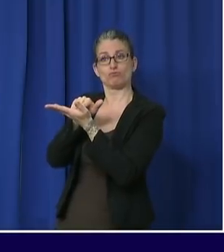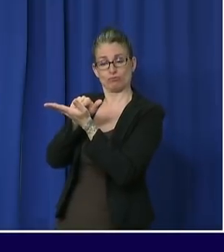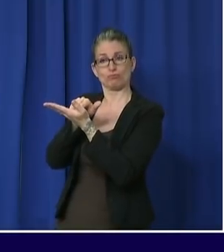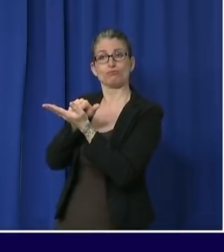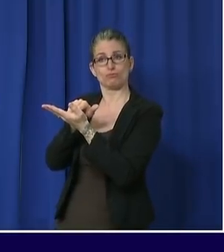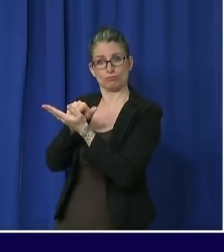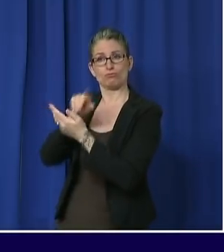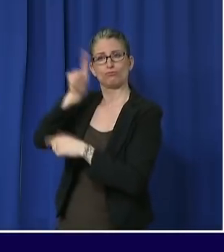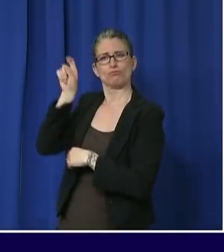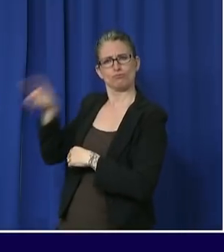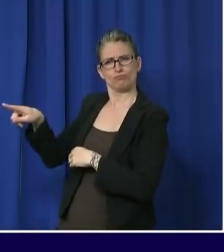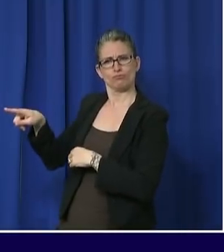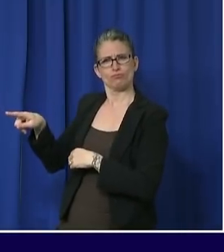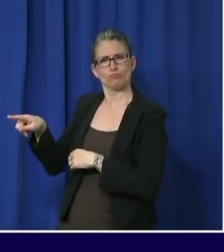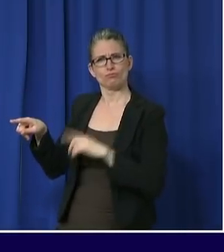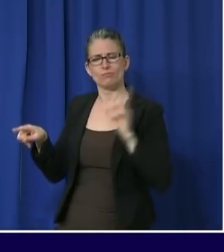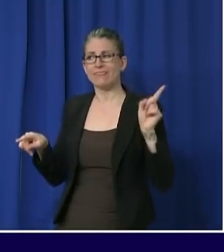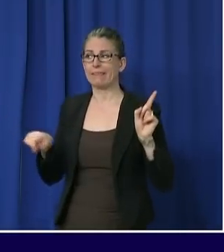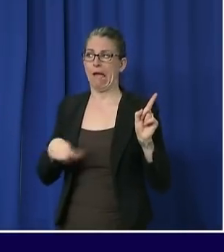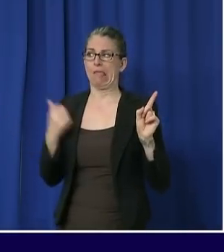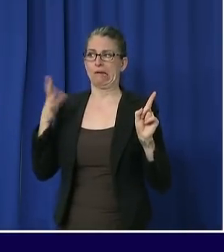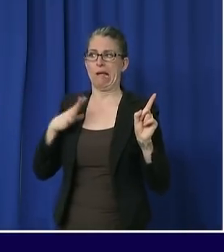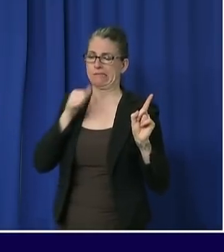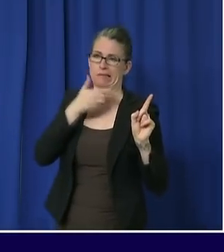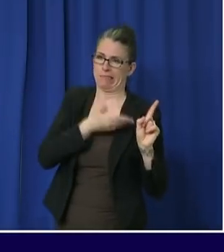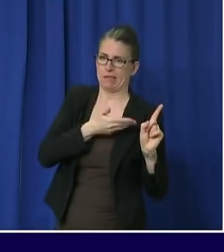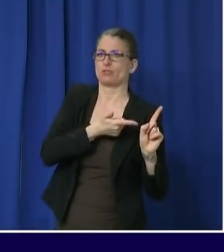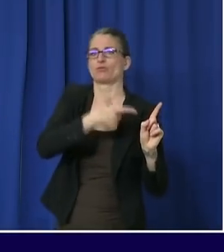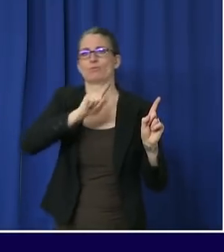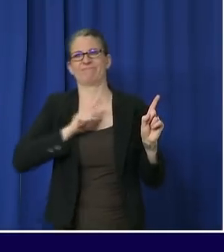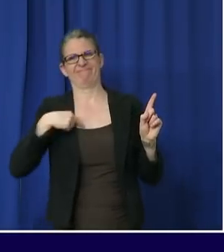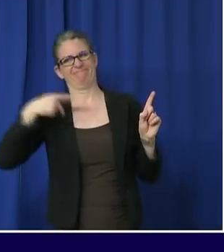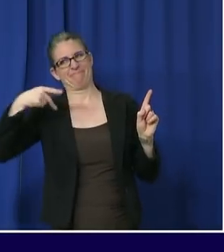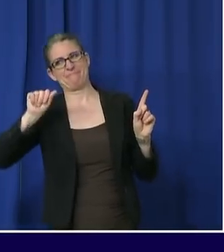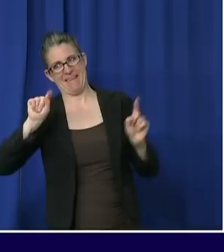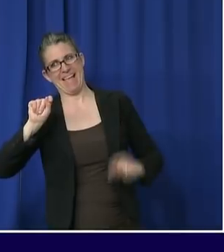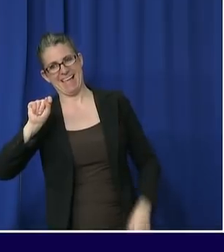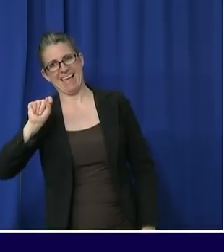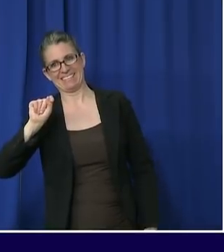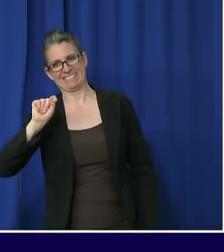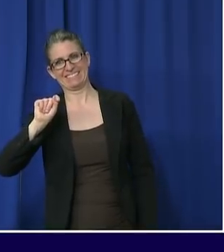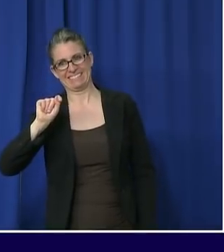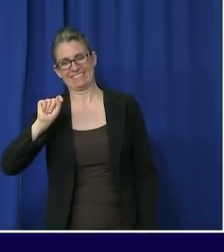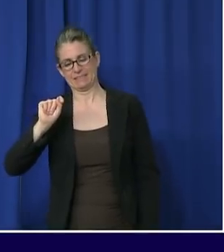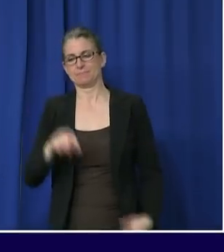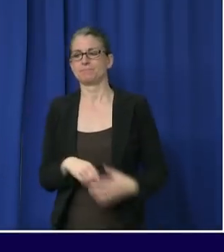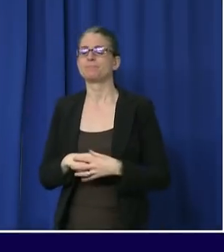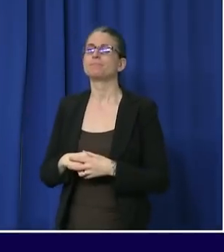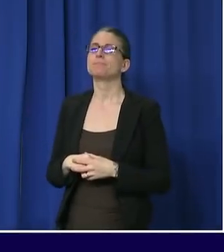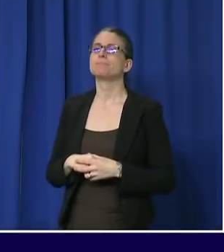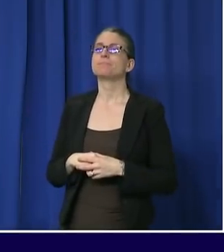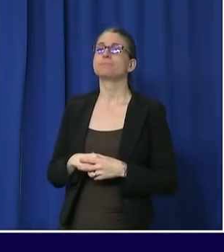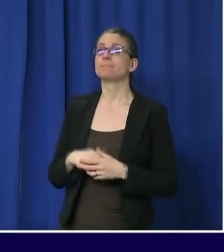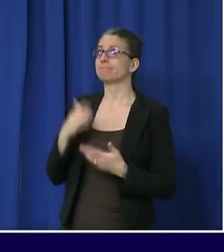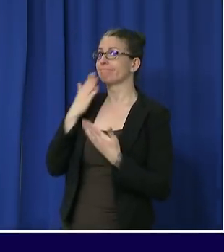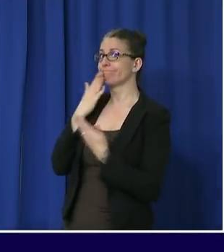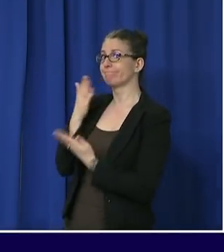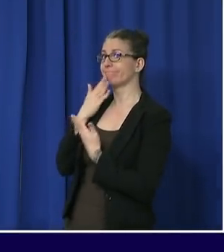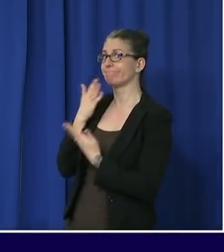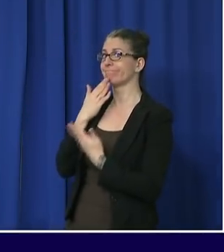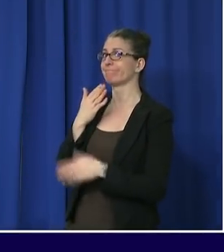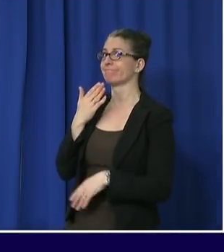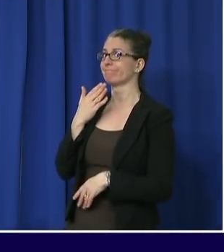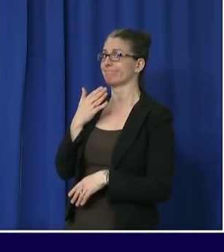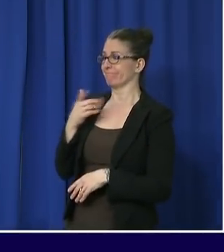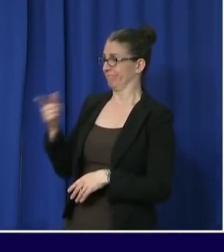News Center. Yes, Dr. Shah, good afternoon. Appreciate you taking the question. As antibody testing increases,